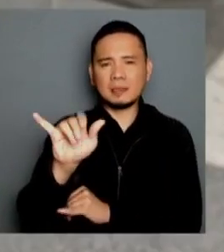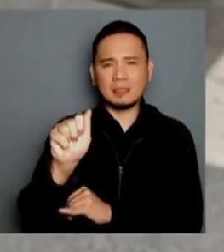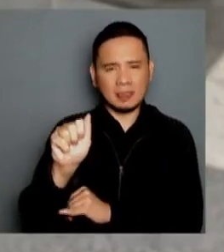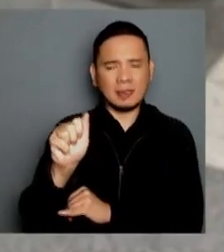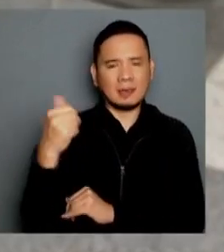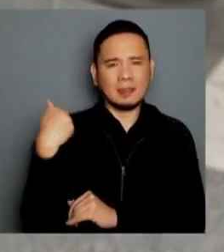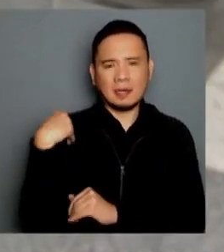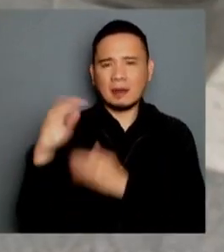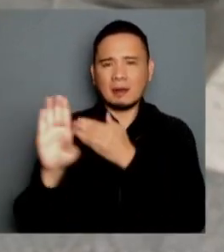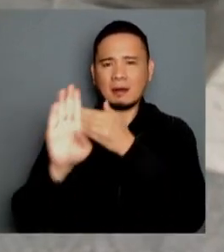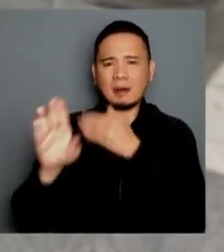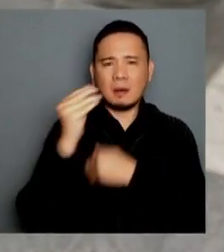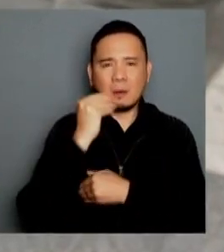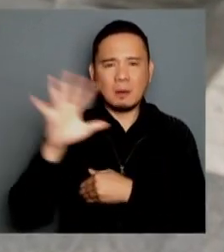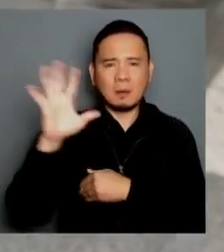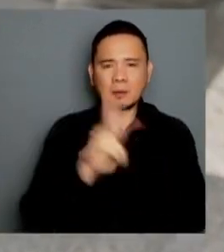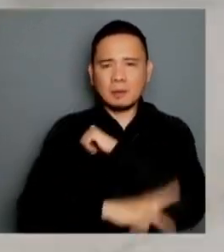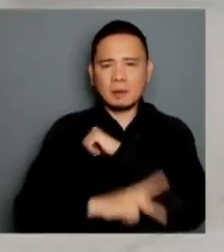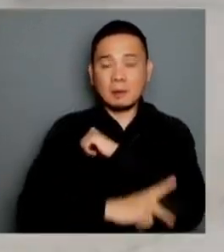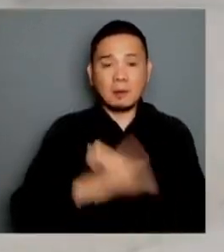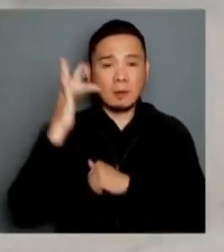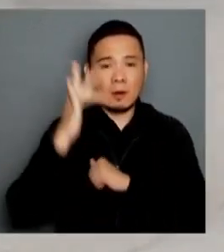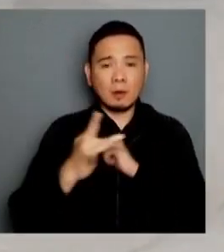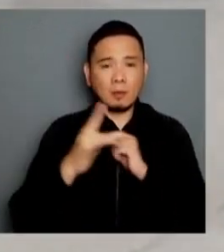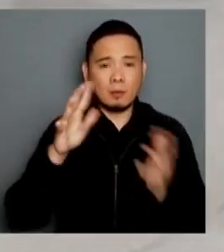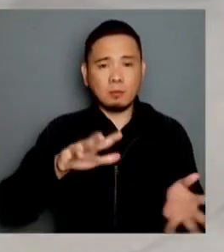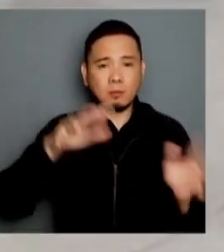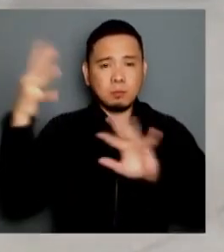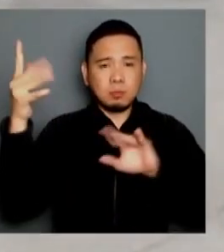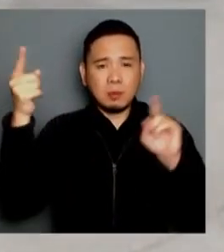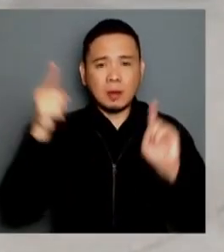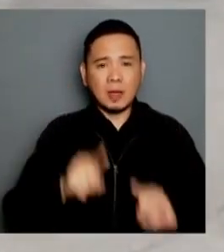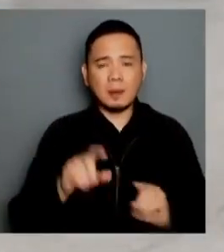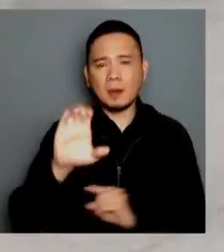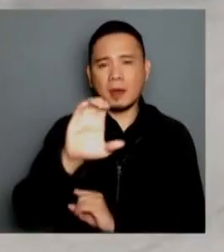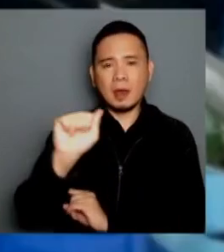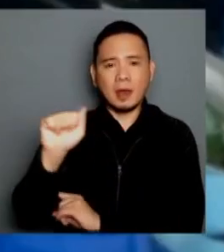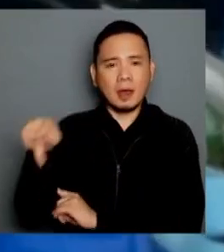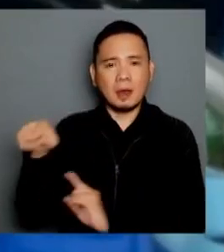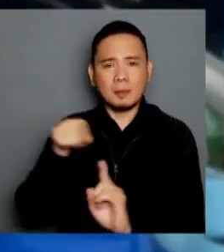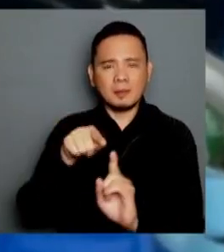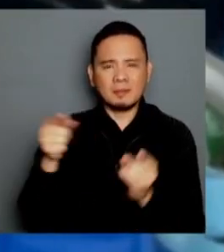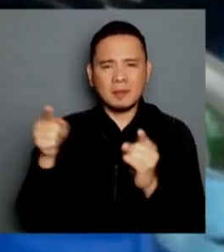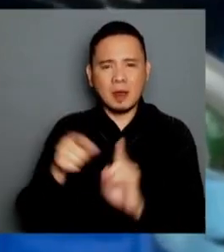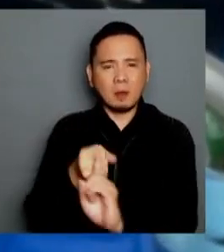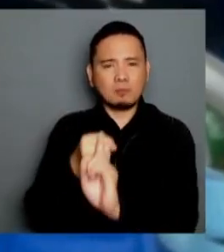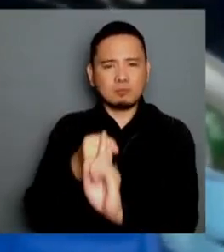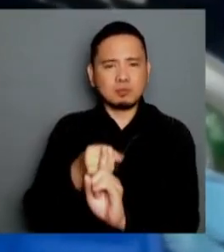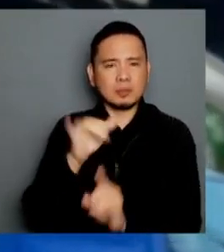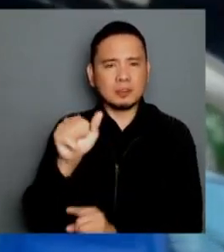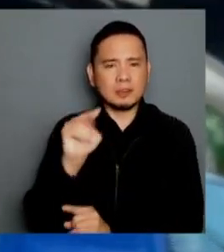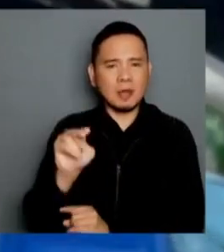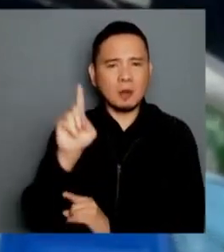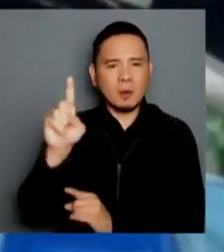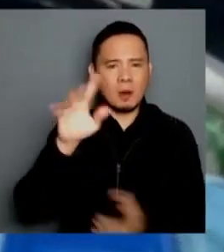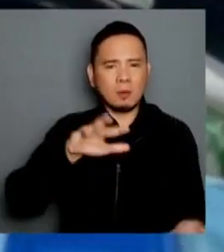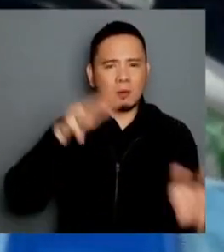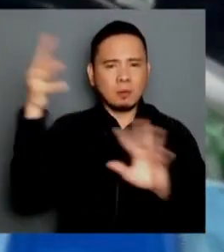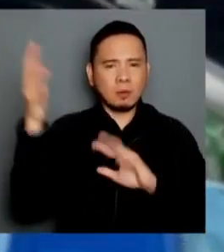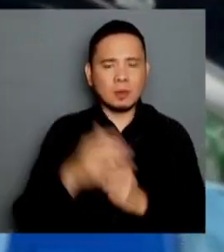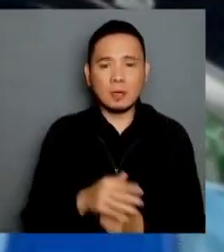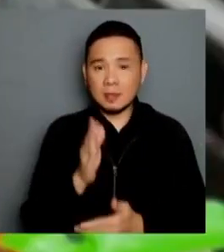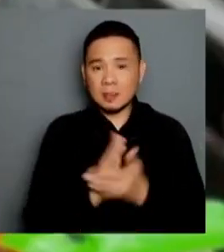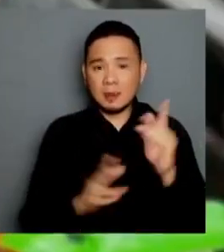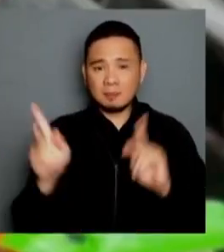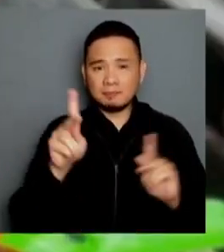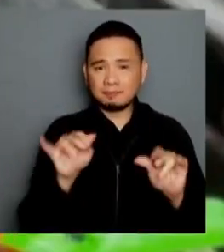glitch occurred in the traffic system of Civil Aviation Authority or CAAP in January 1. Some of them have been outside the terminal for 4 days